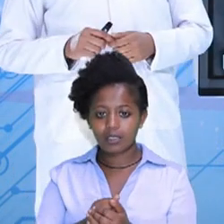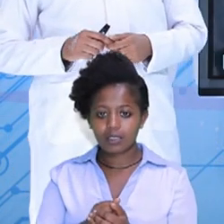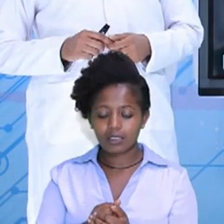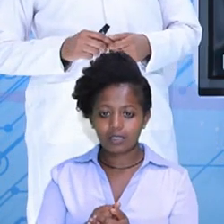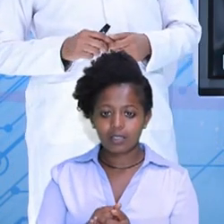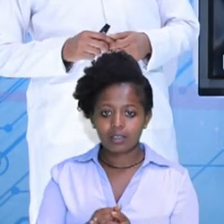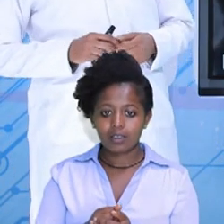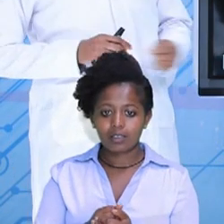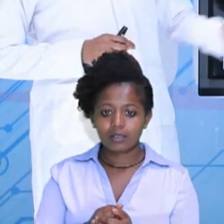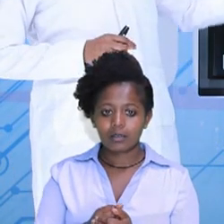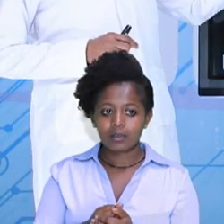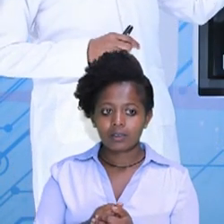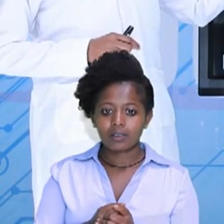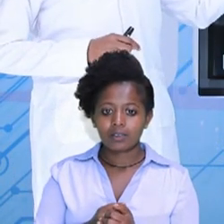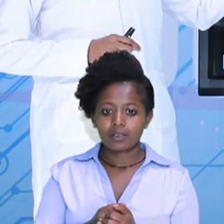voyage,